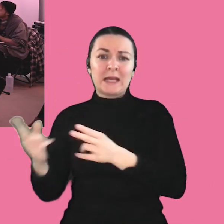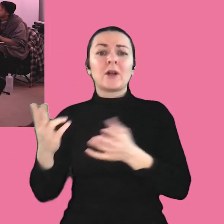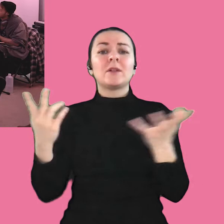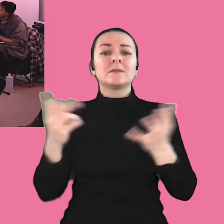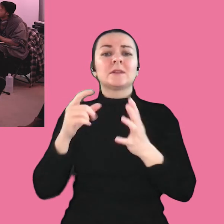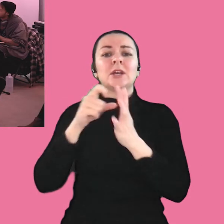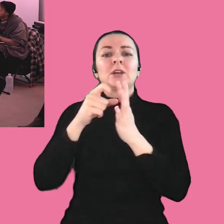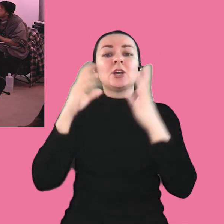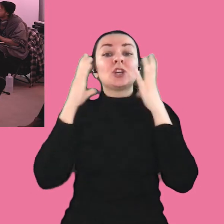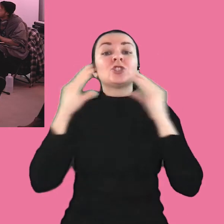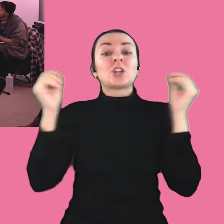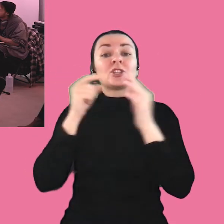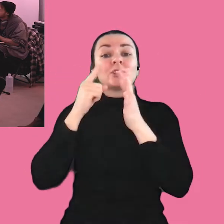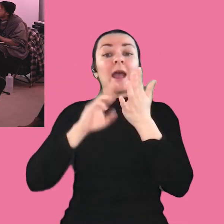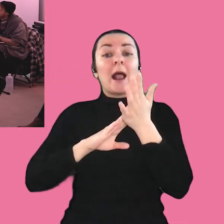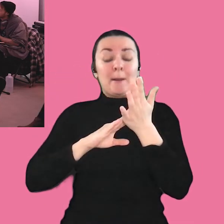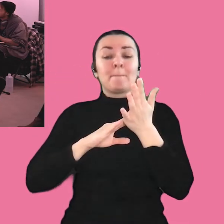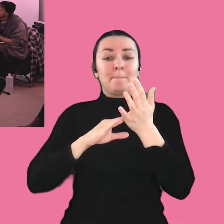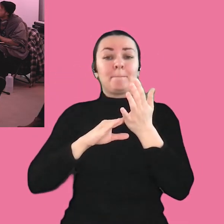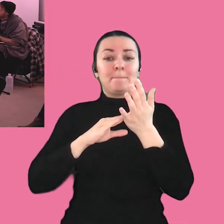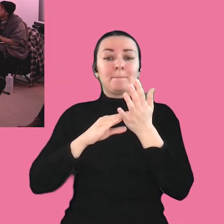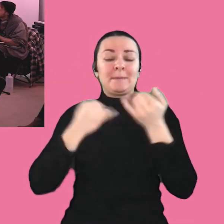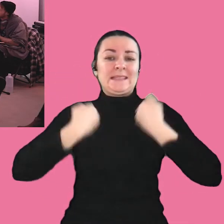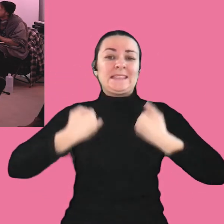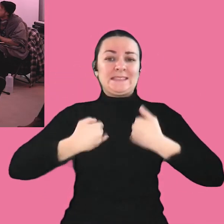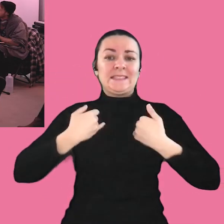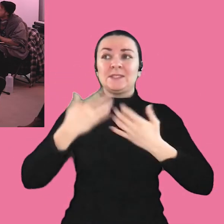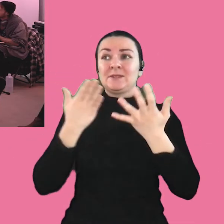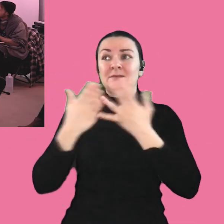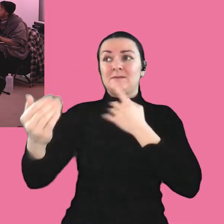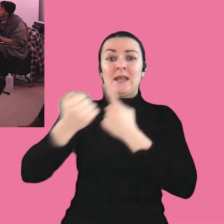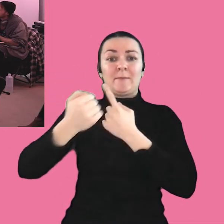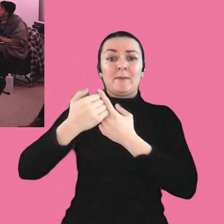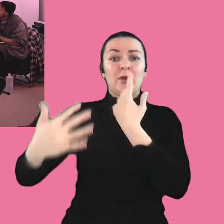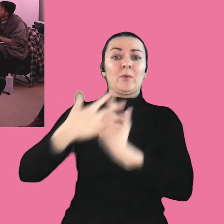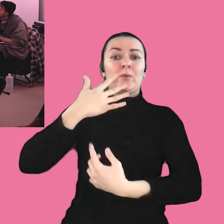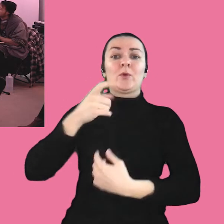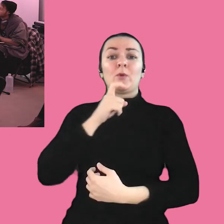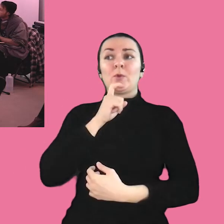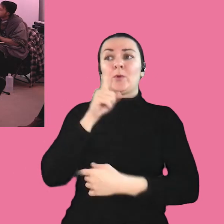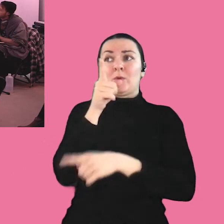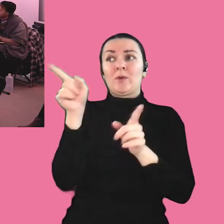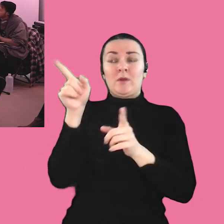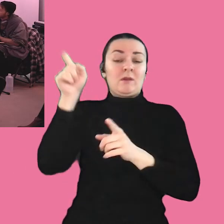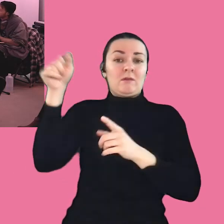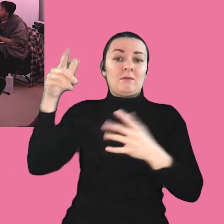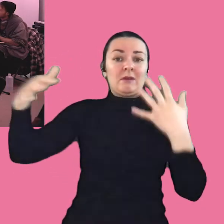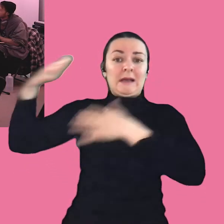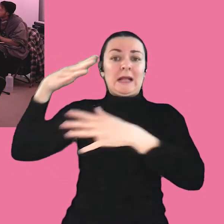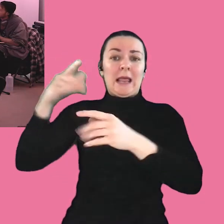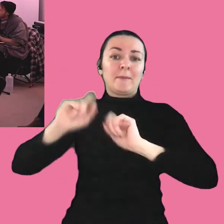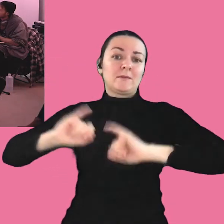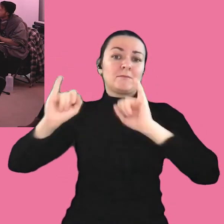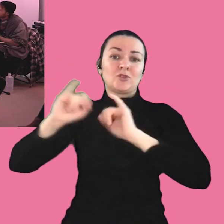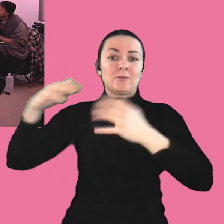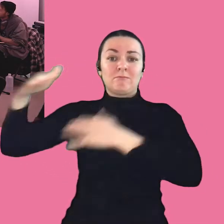since. And it took me a very long time until I was an adult, many years later, a couple of years ago when I was in Brighton, and I found out that they